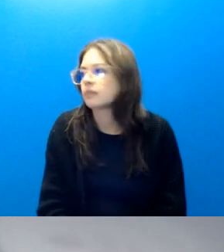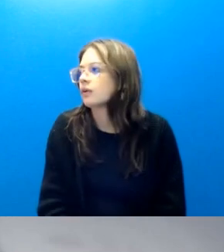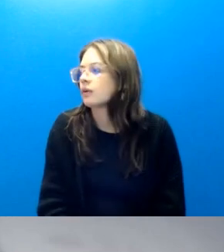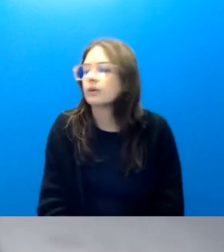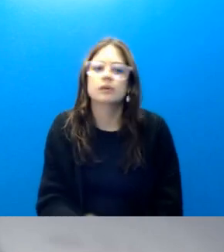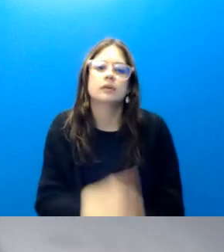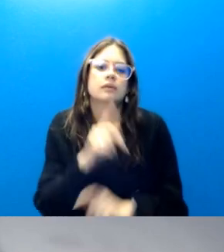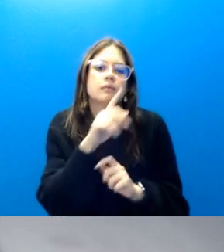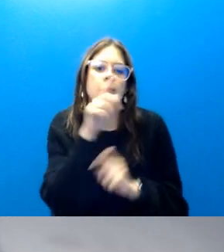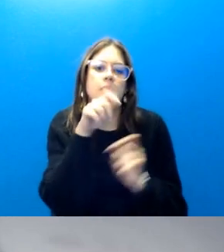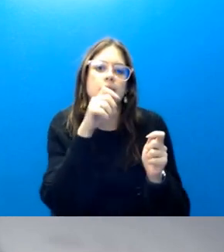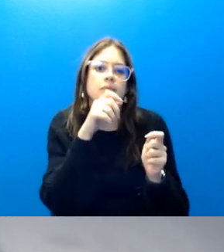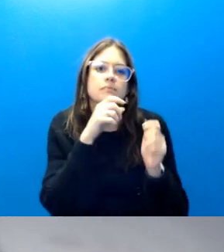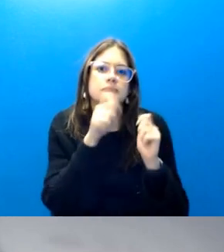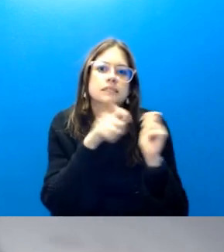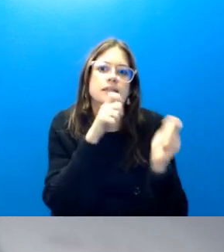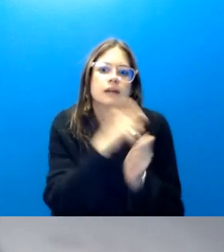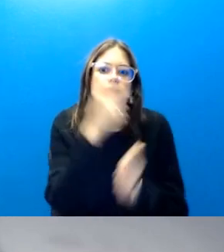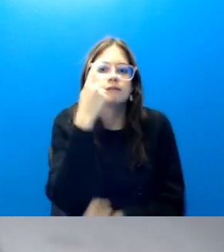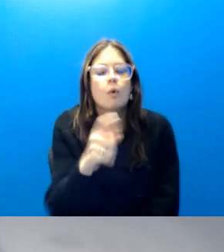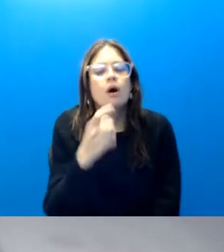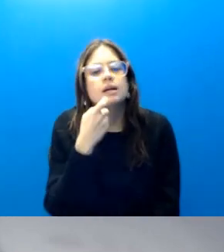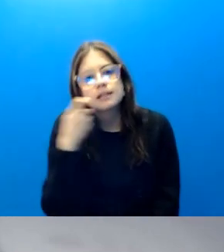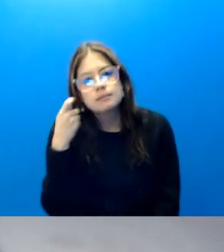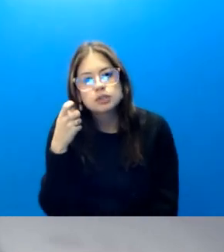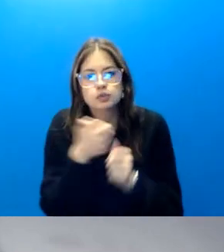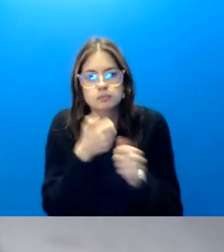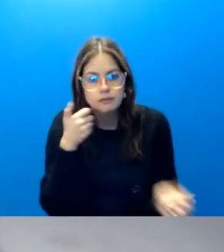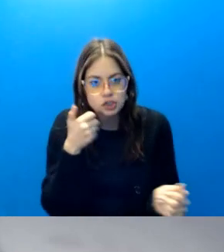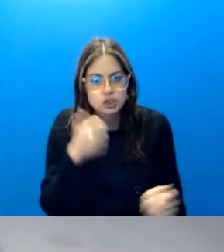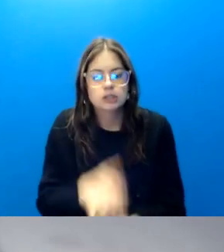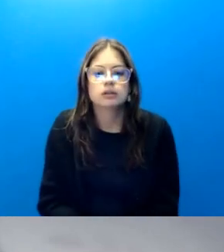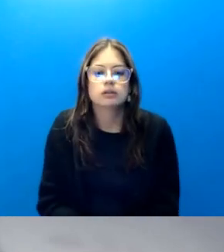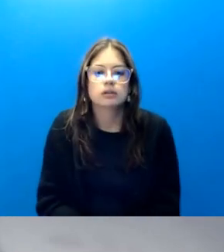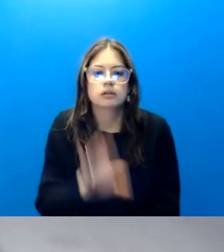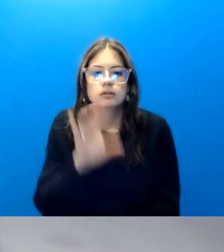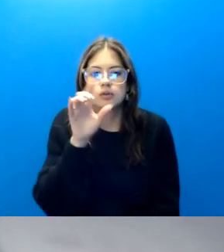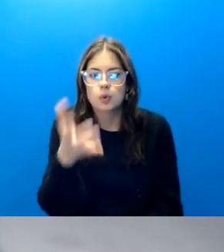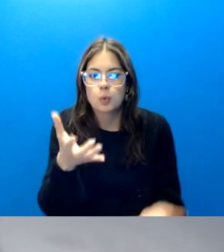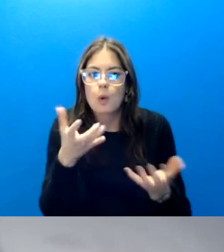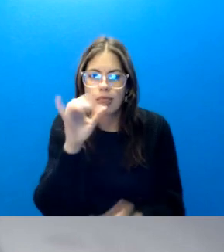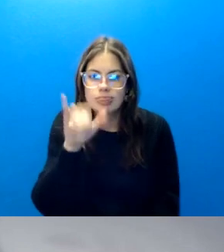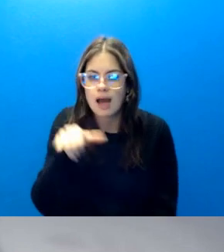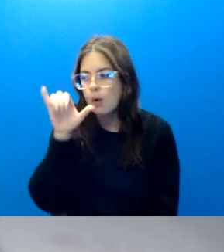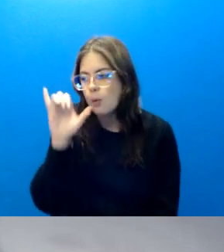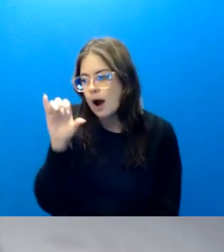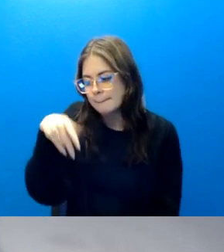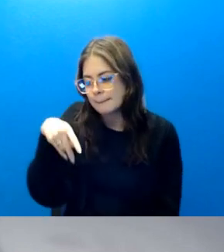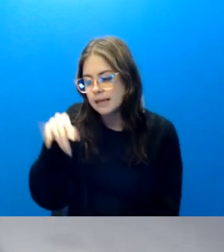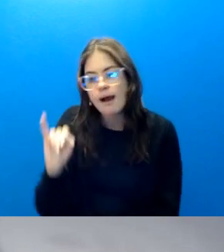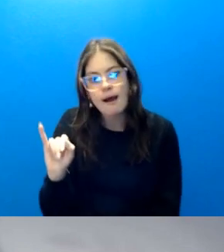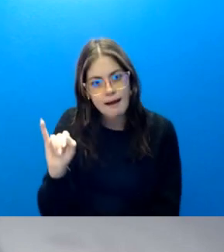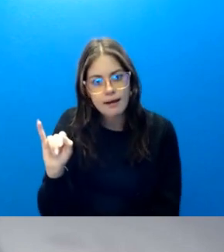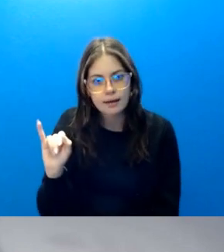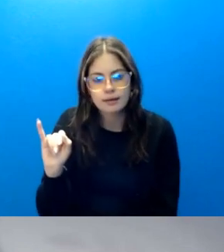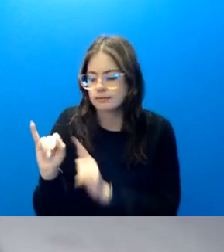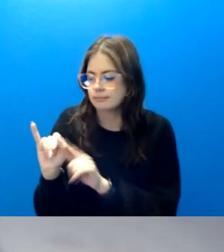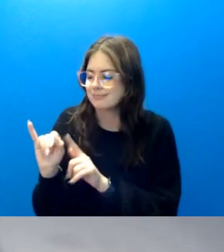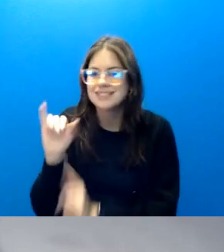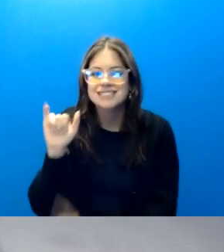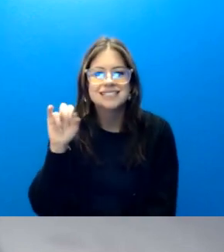within substance use prevention. I think what you might be looking for is that YPI, that indicated population.